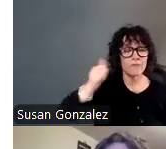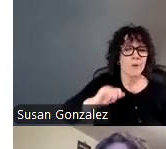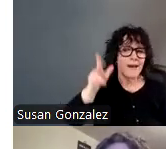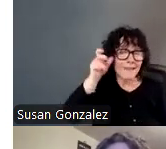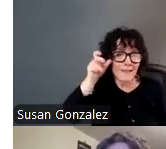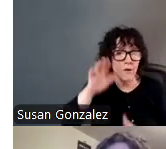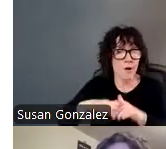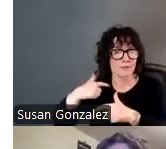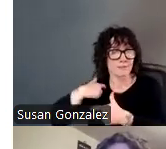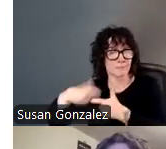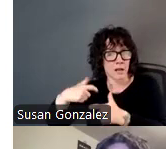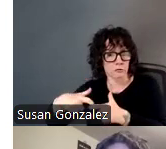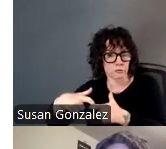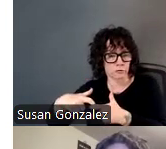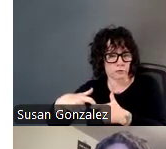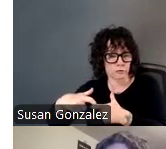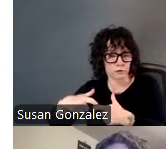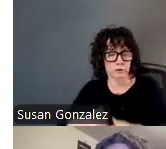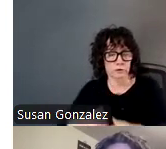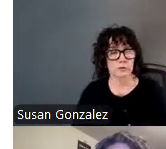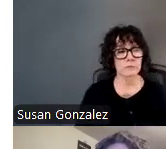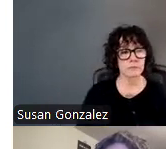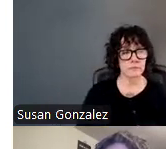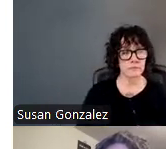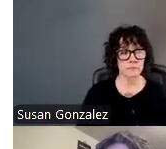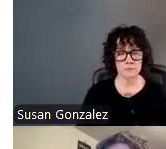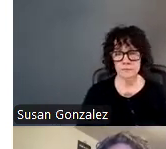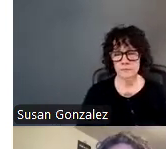interpreter on the Spanish channel.